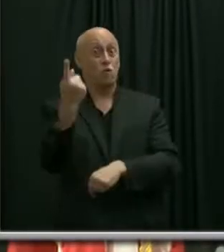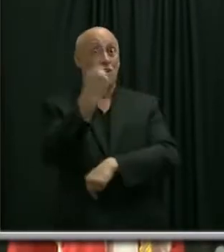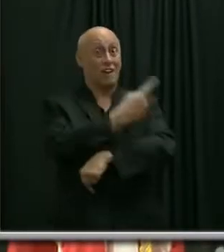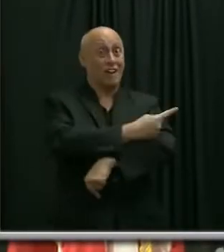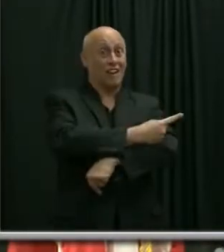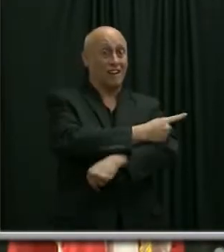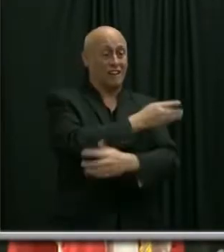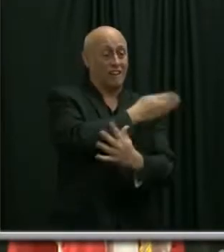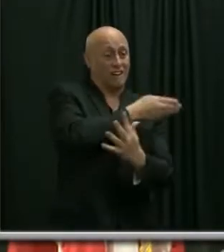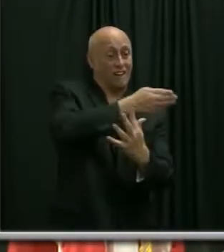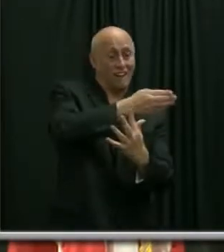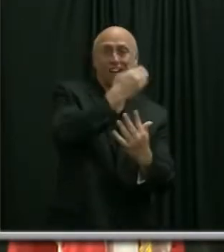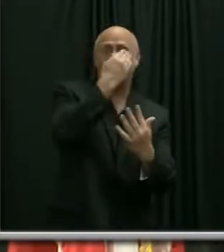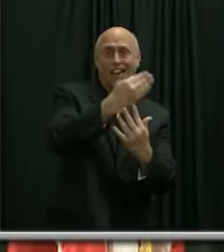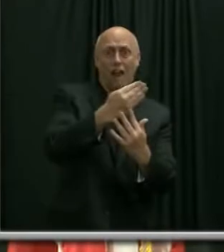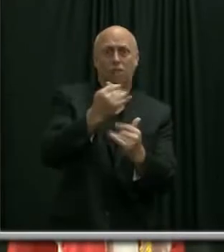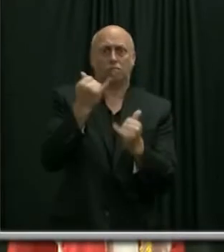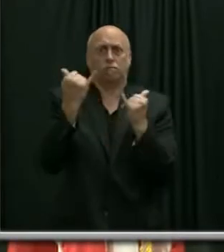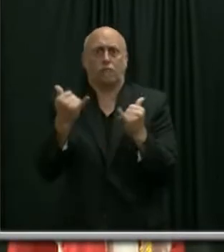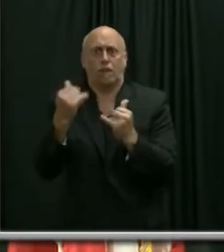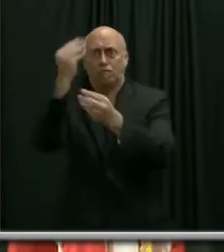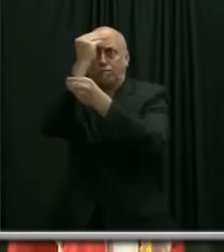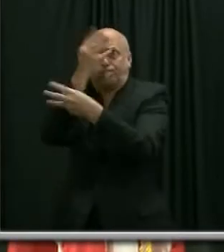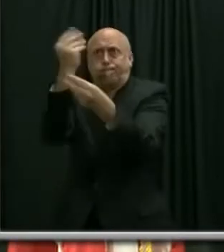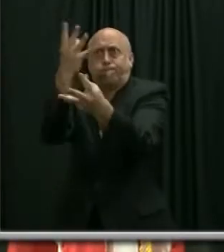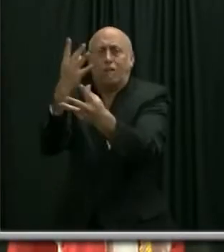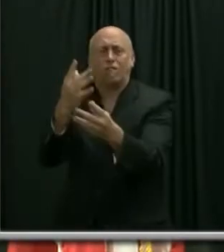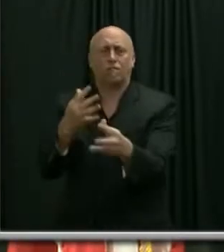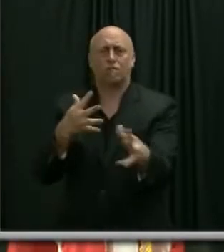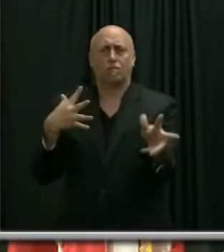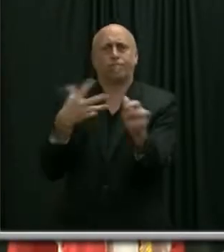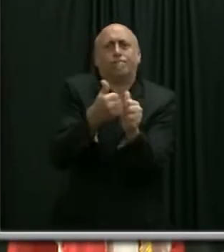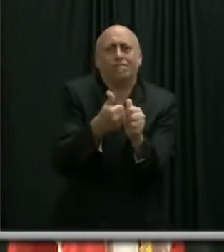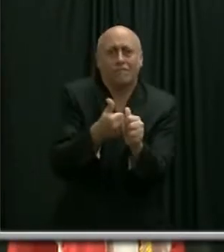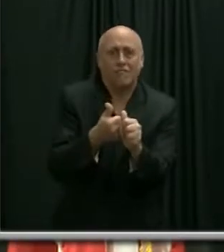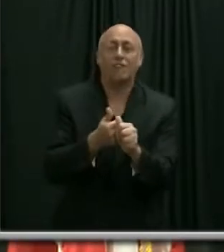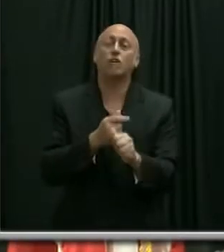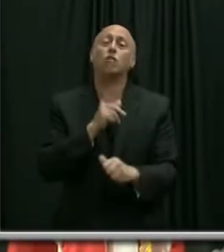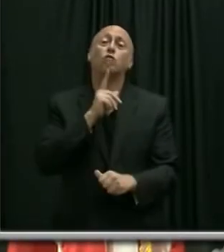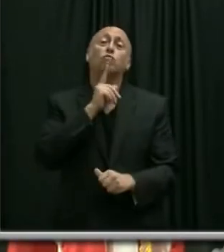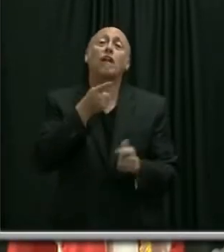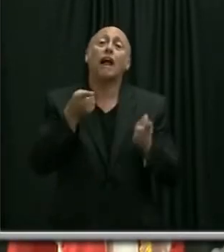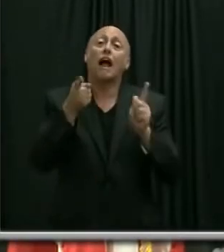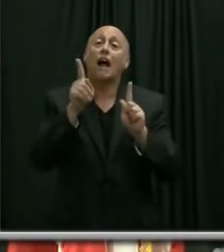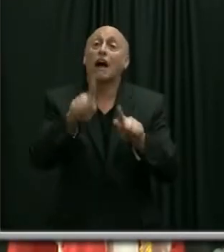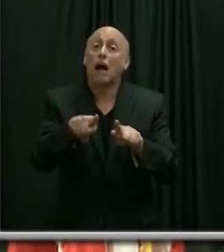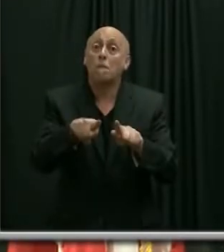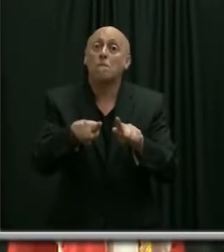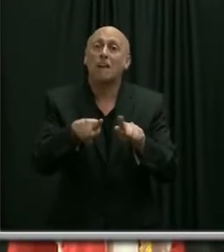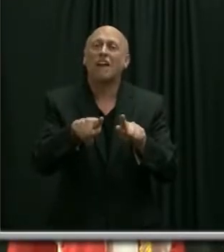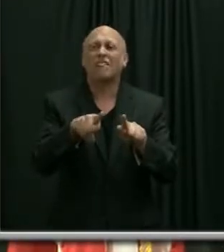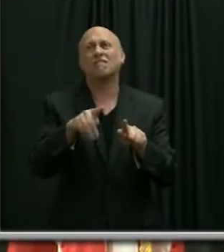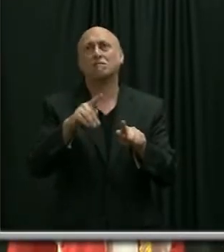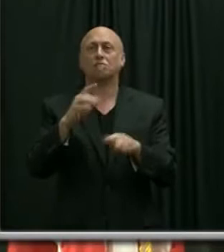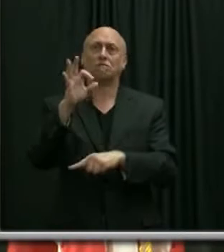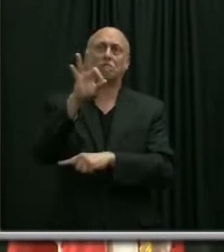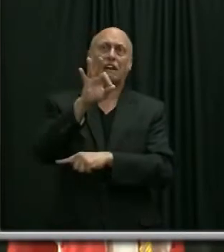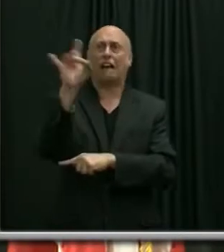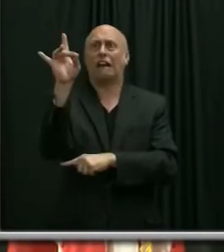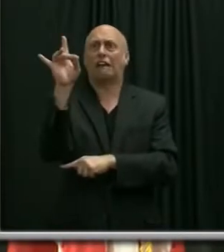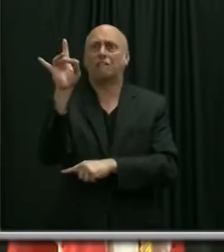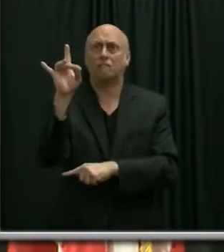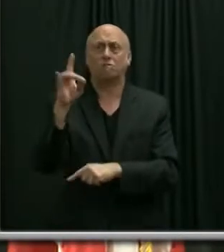days are now being reported today. So thus, our real daily incidence of cases may actually be a bit less than